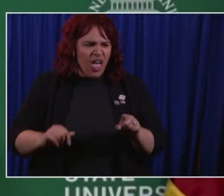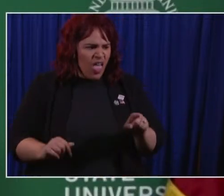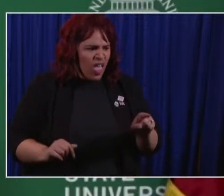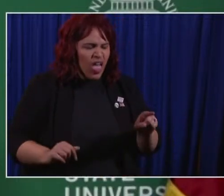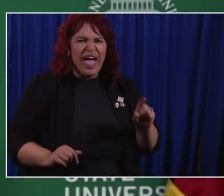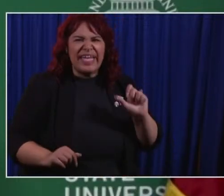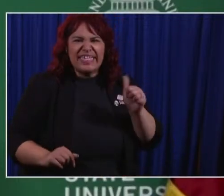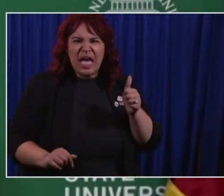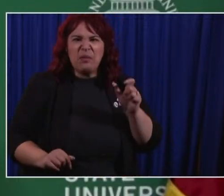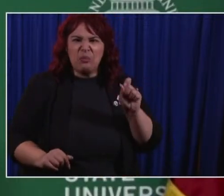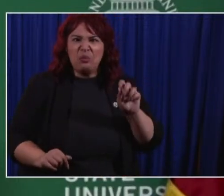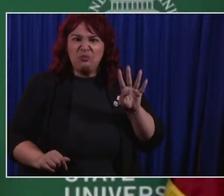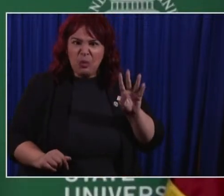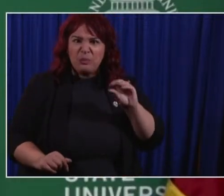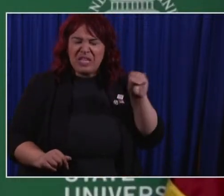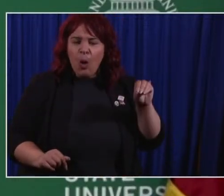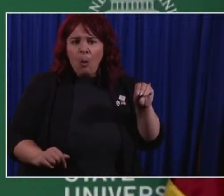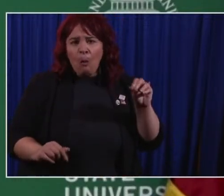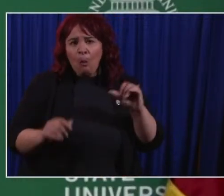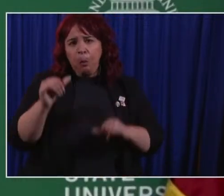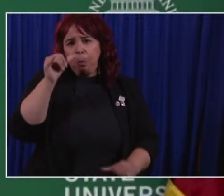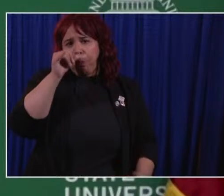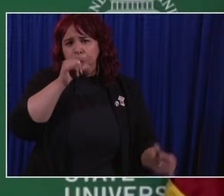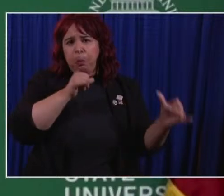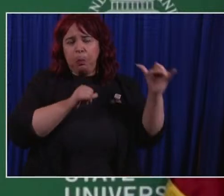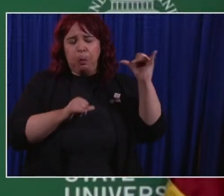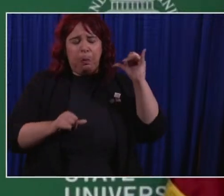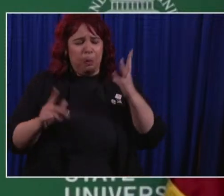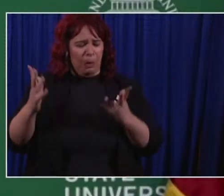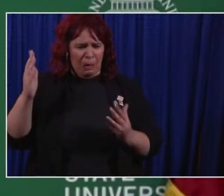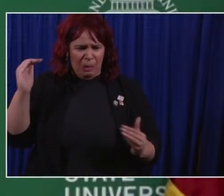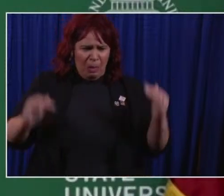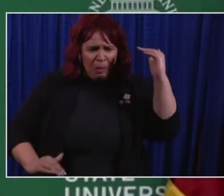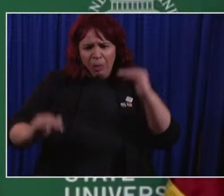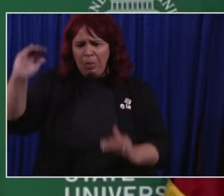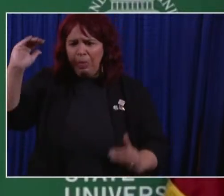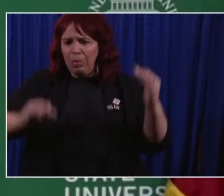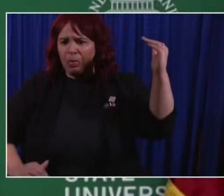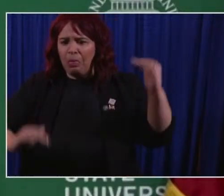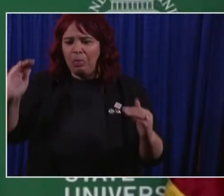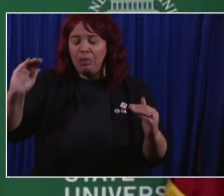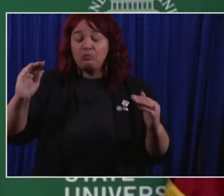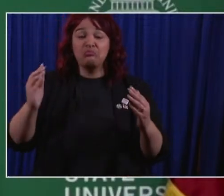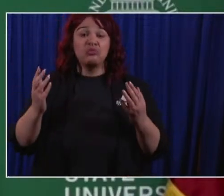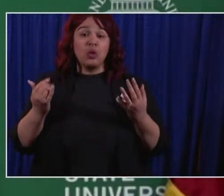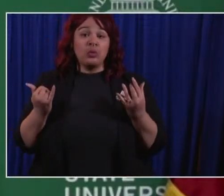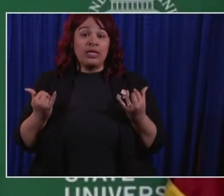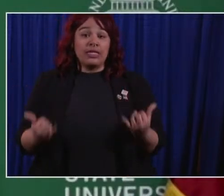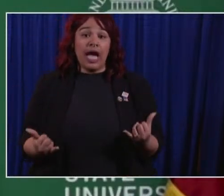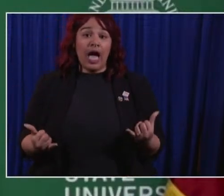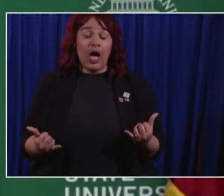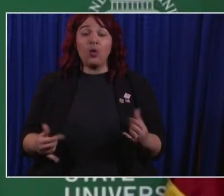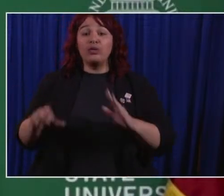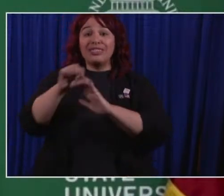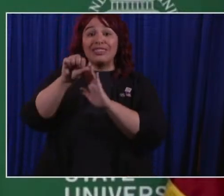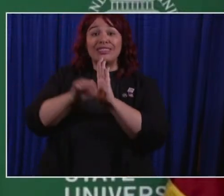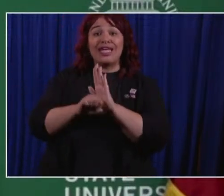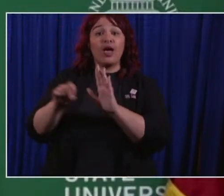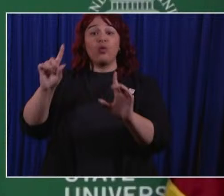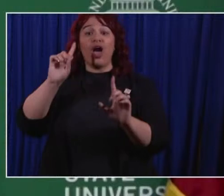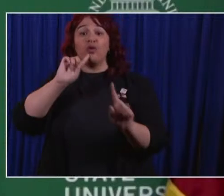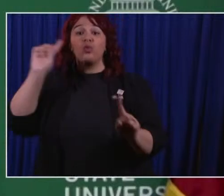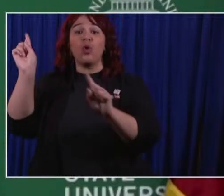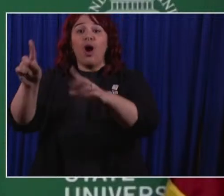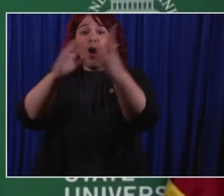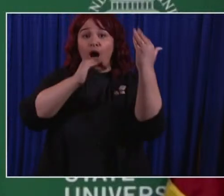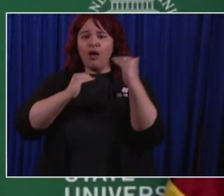this give you any thoughts about maybe moving towards more of localized health restrictions rather than statewide health restrictions moving